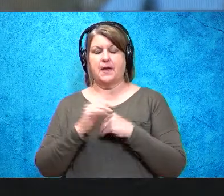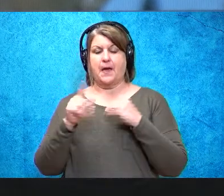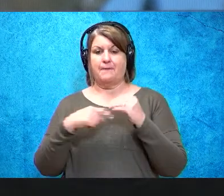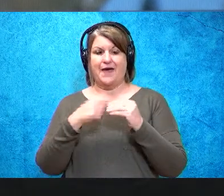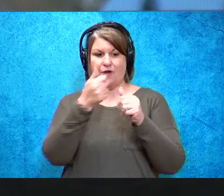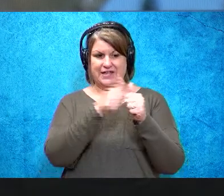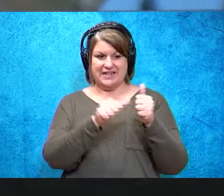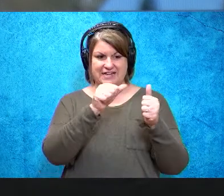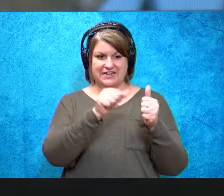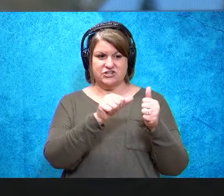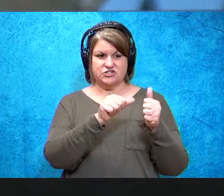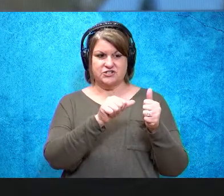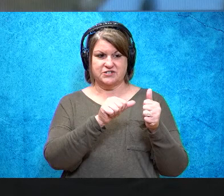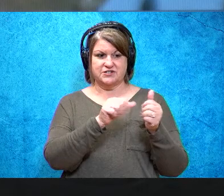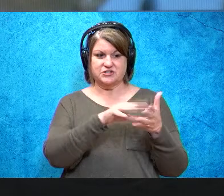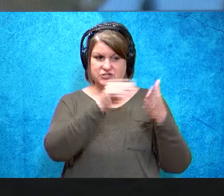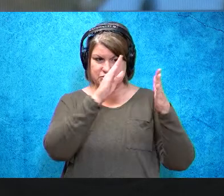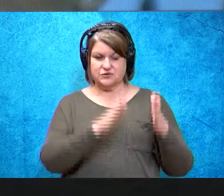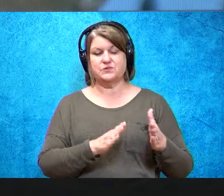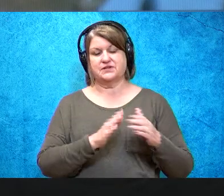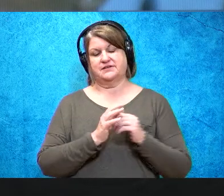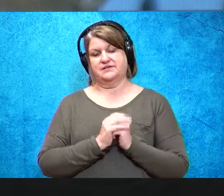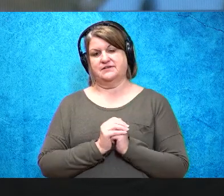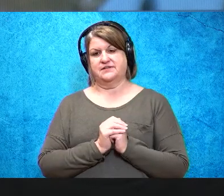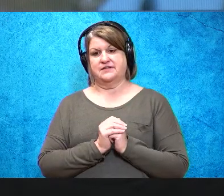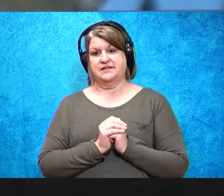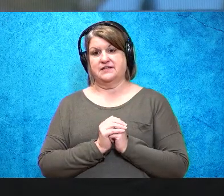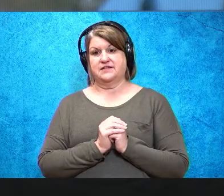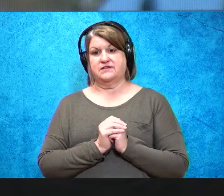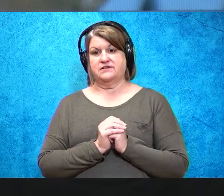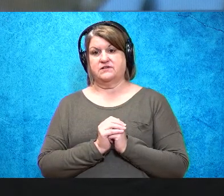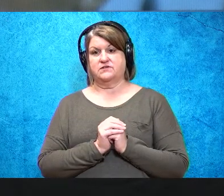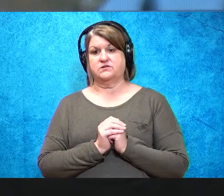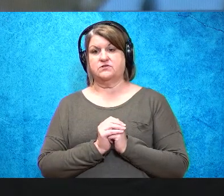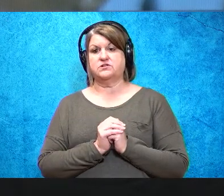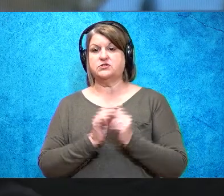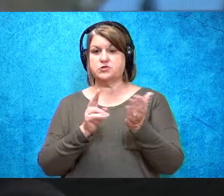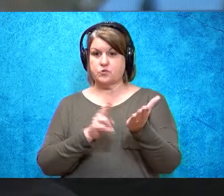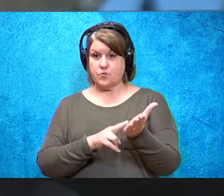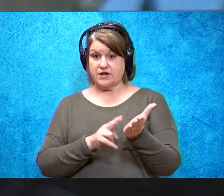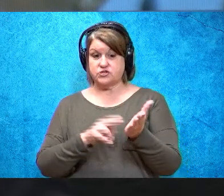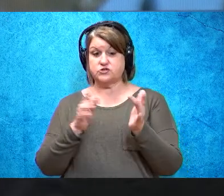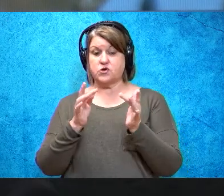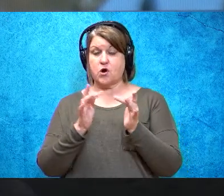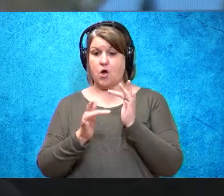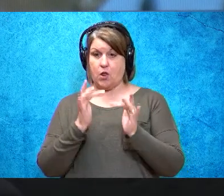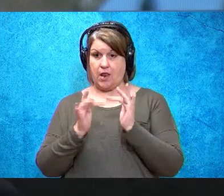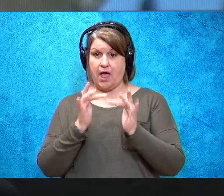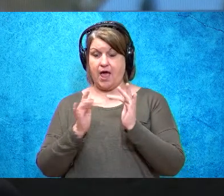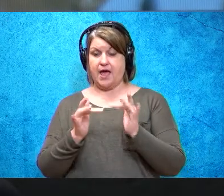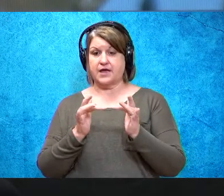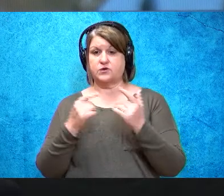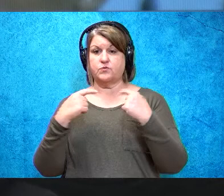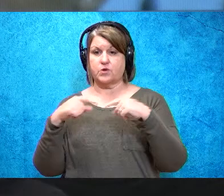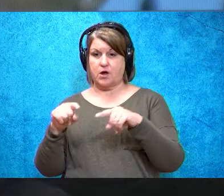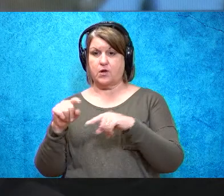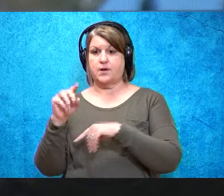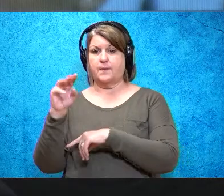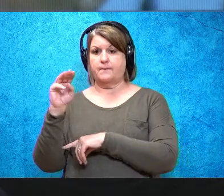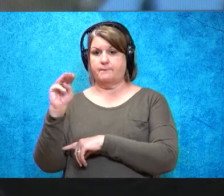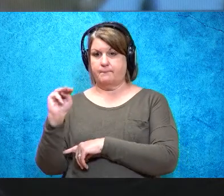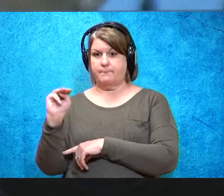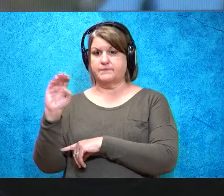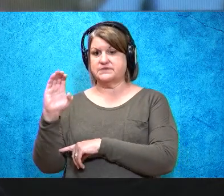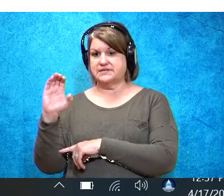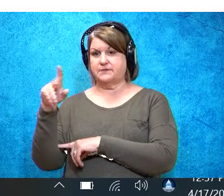child. So in order to register your child for school online, you would visit the Mobile County